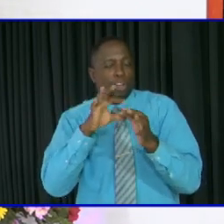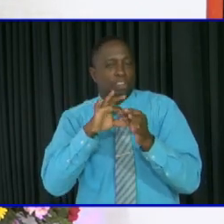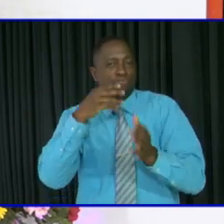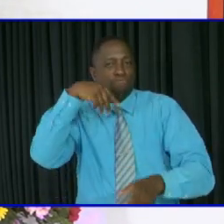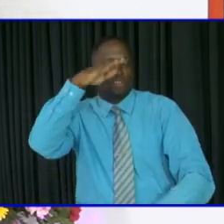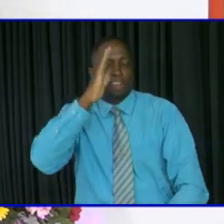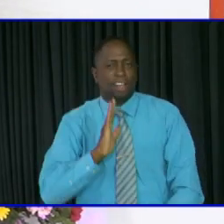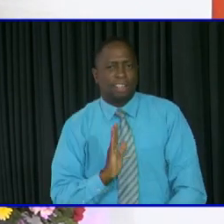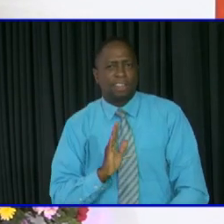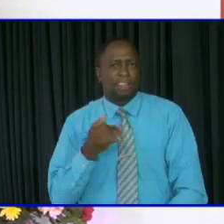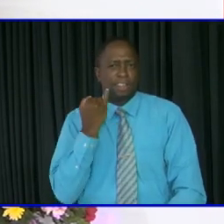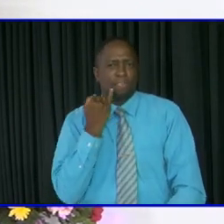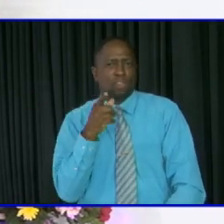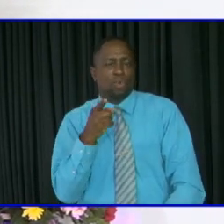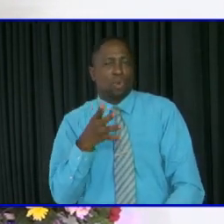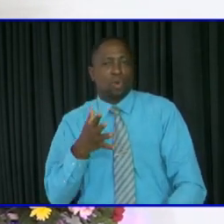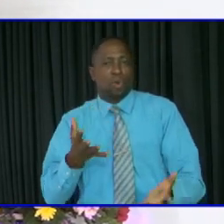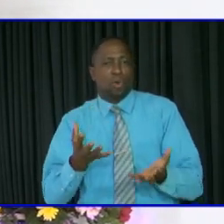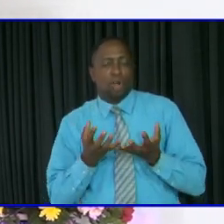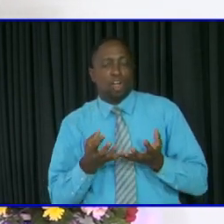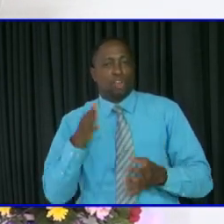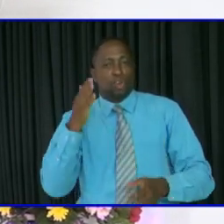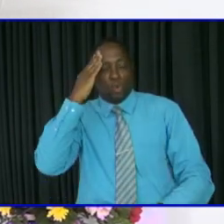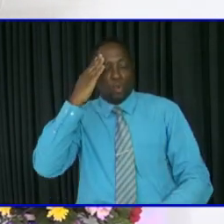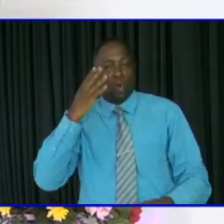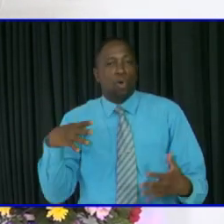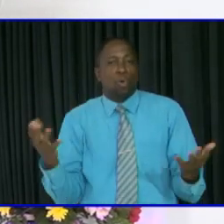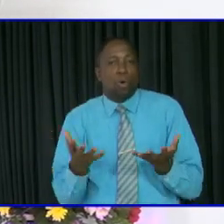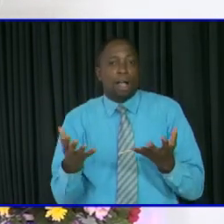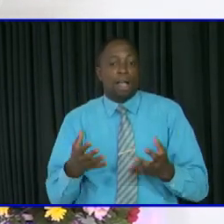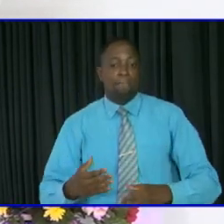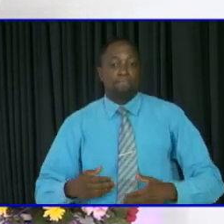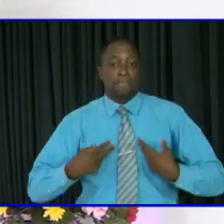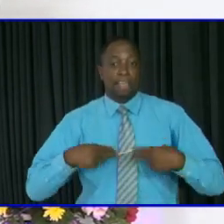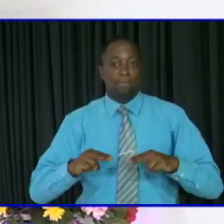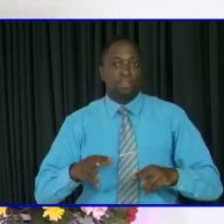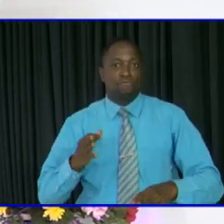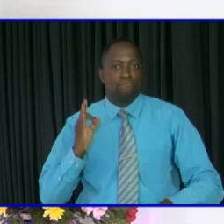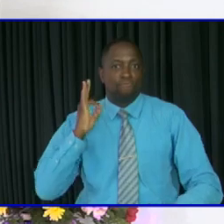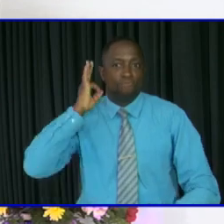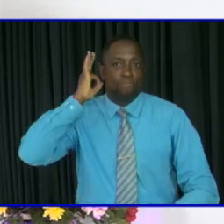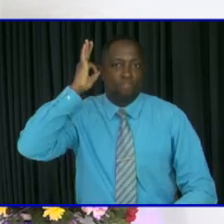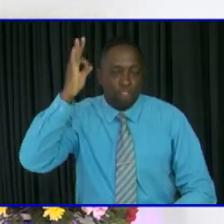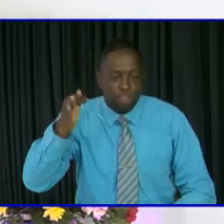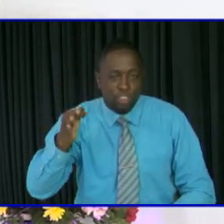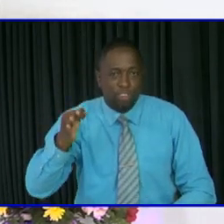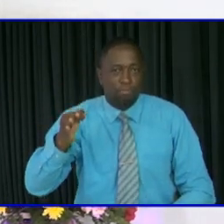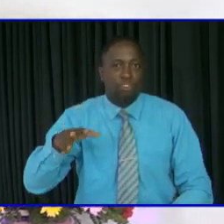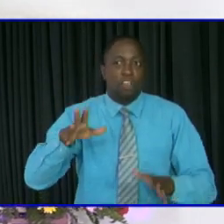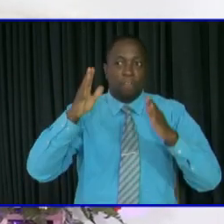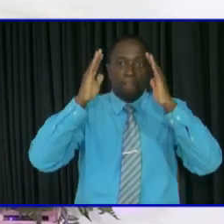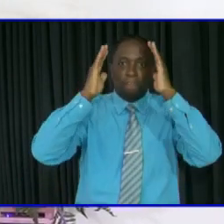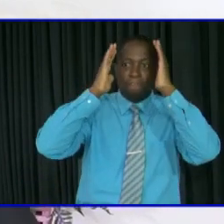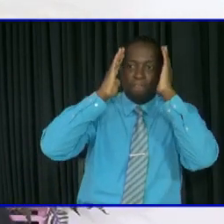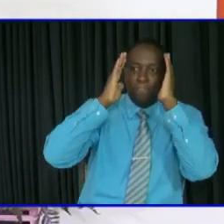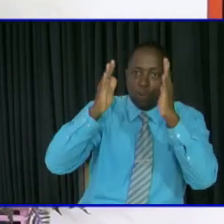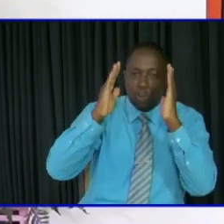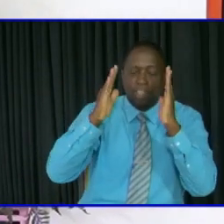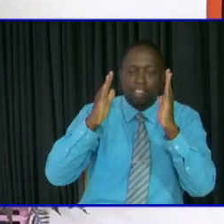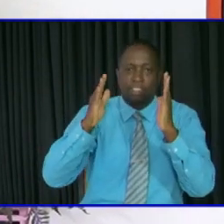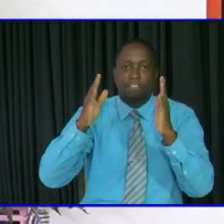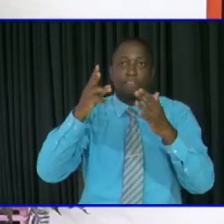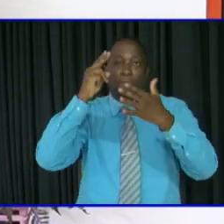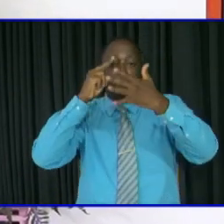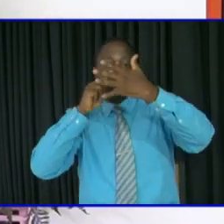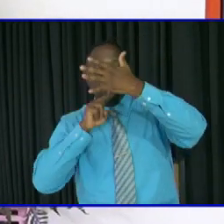know what is going to happen in your future, if you want to look down the road, you got to pay attention to the